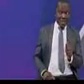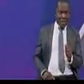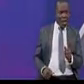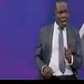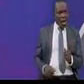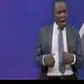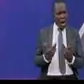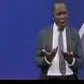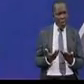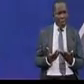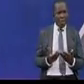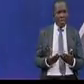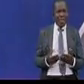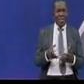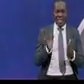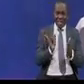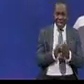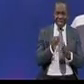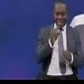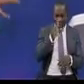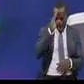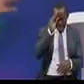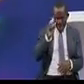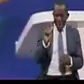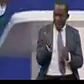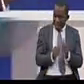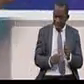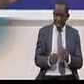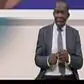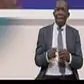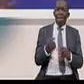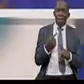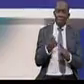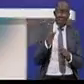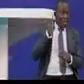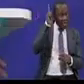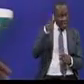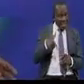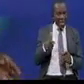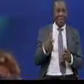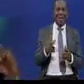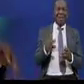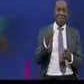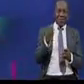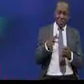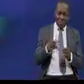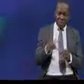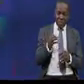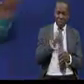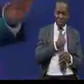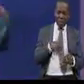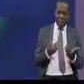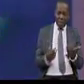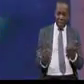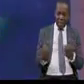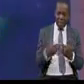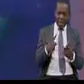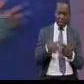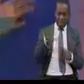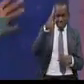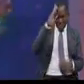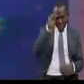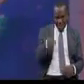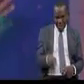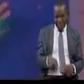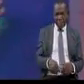Faith came back again. And attachment to the Lord came back again. You know, the people that, I don't backslide,